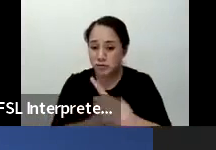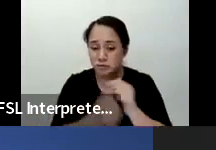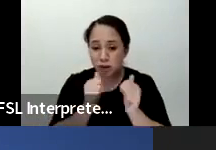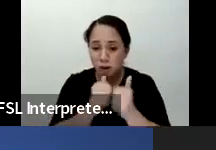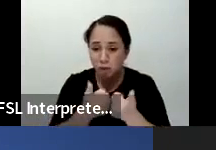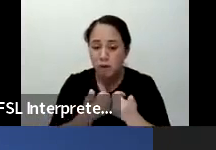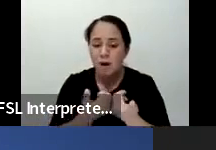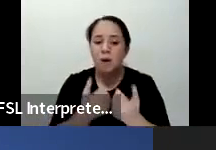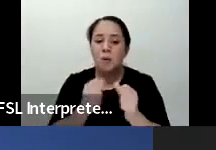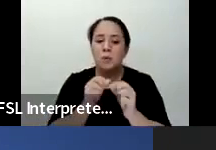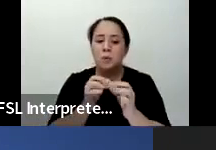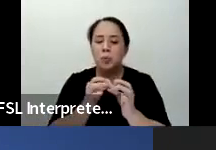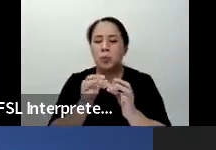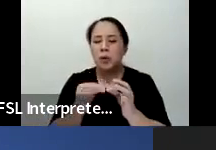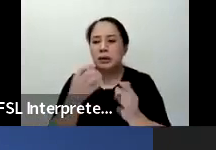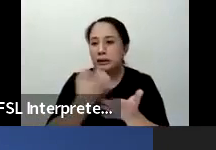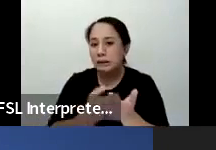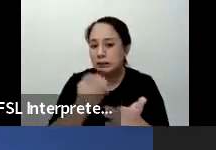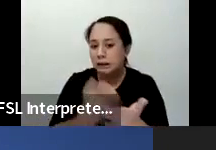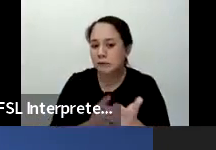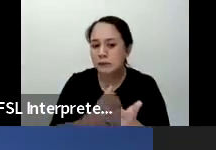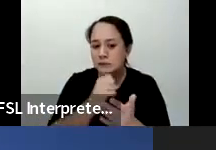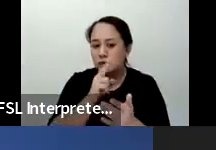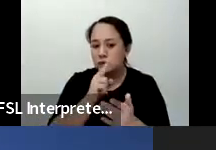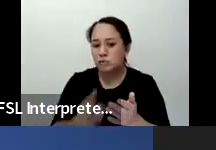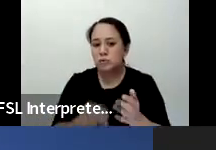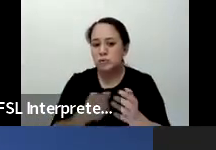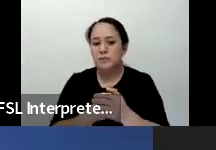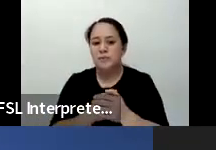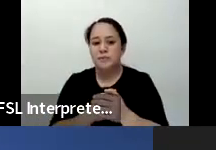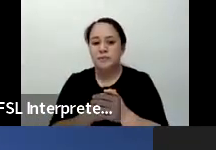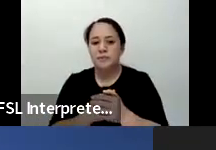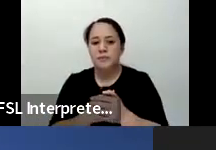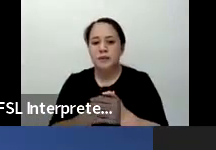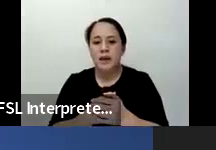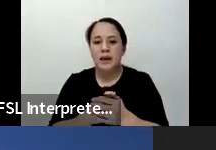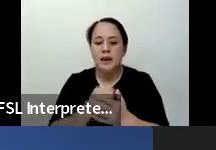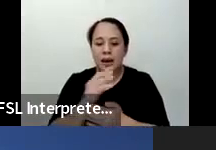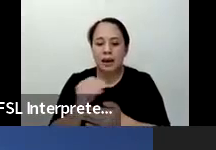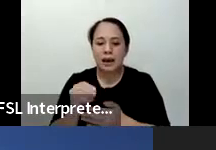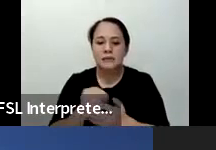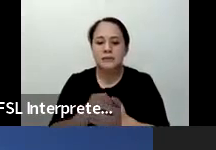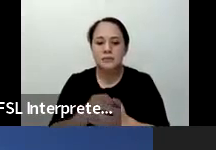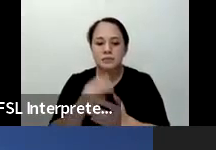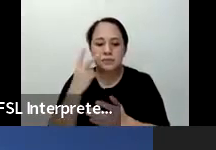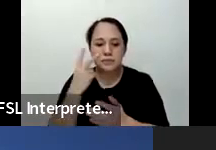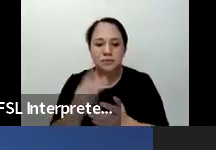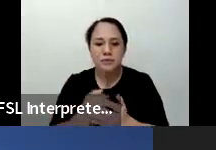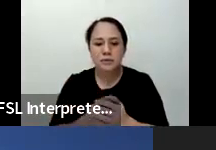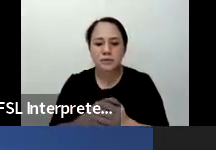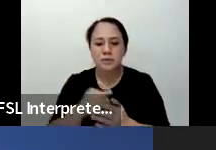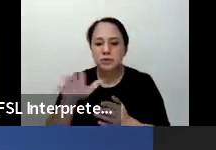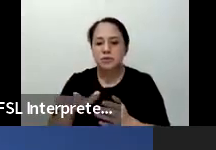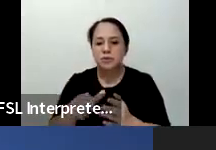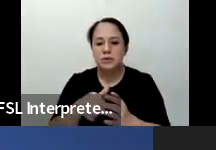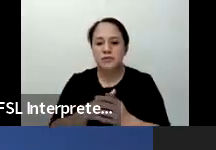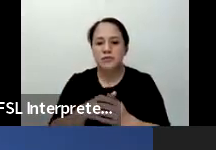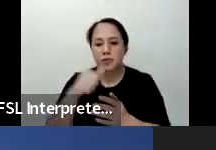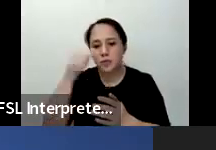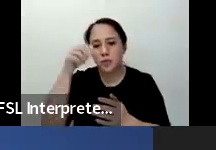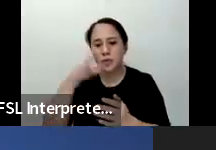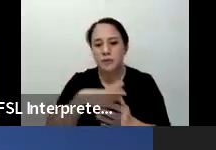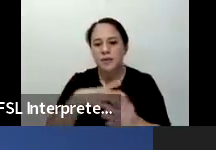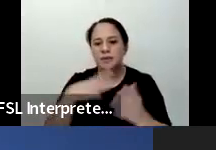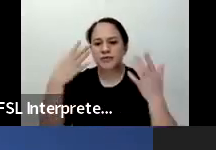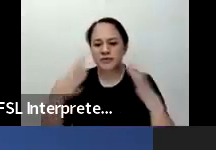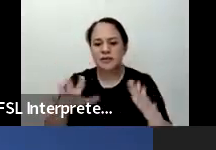prolonged economic uncertainty due to the risk of being unemployed, and increased childcare and child education demands for women who already